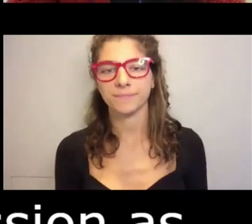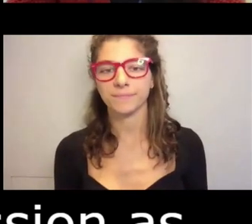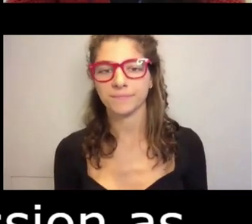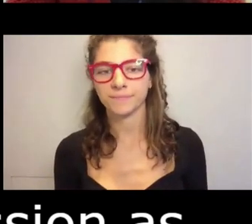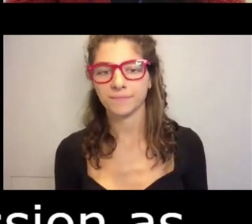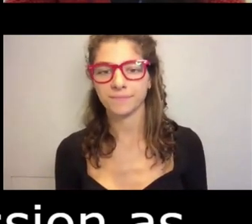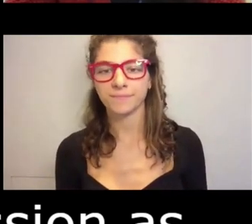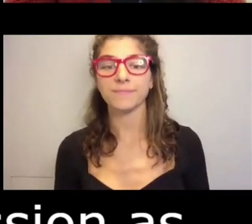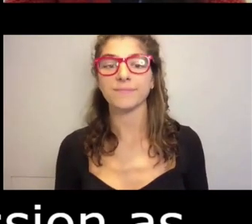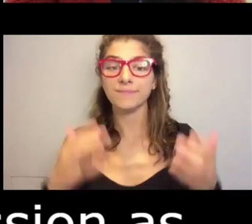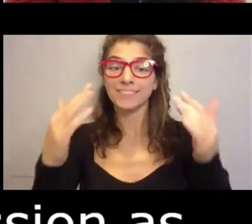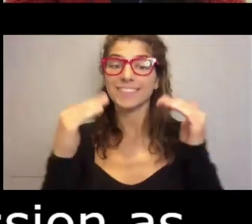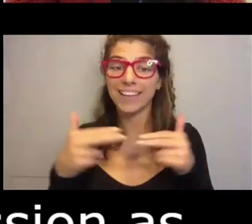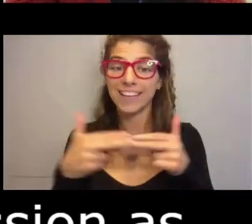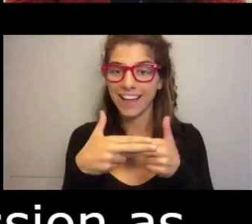Okay, next slide.